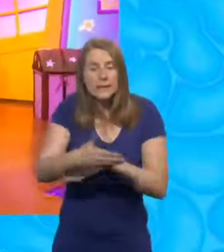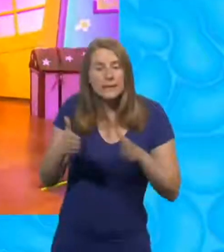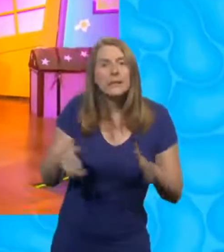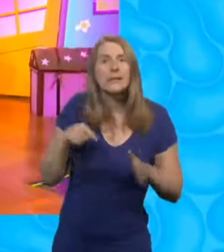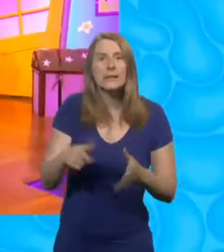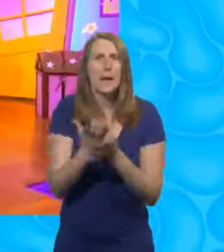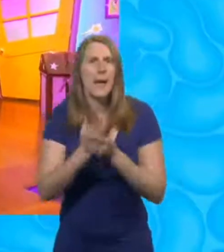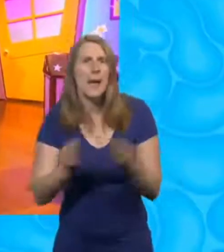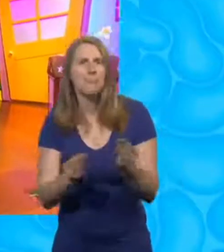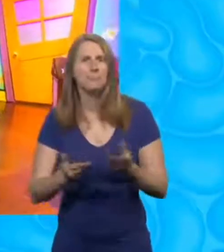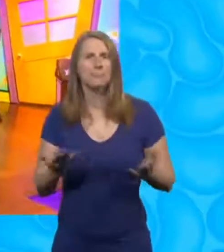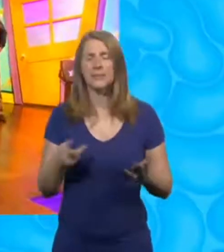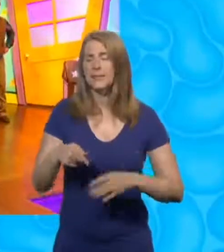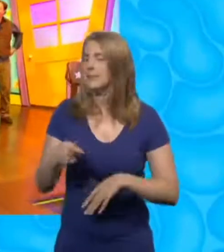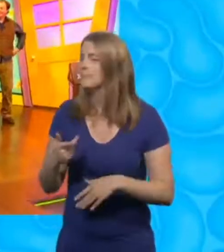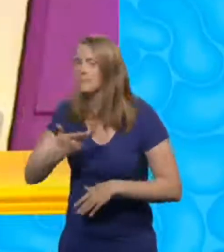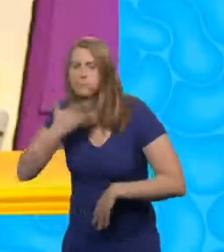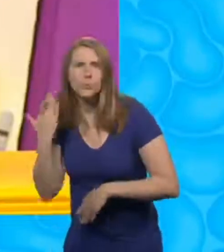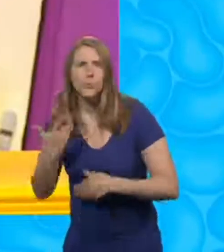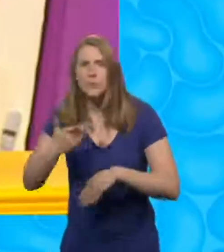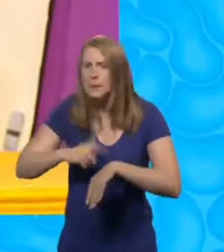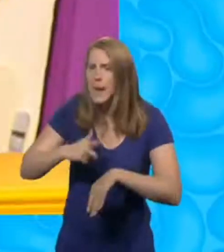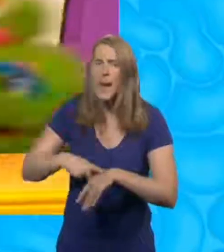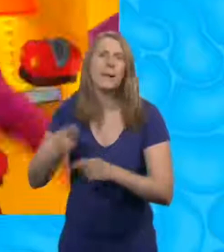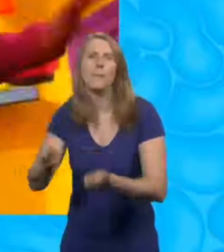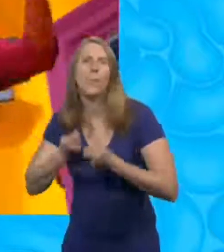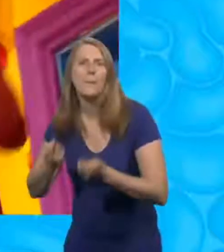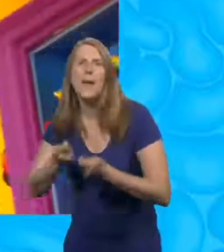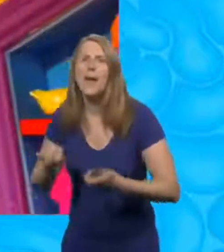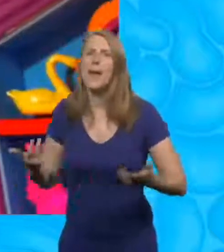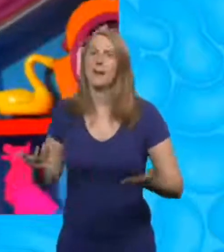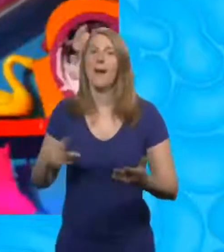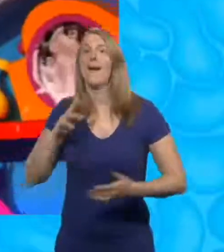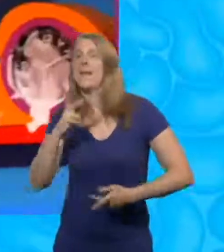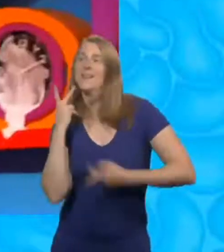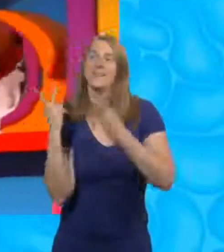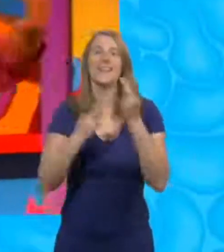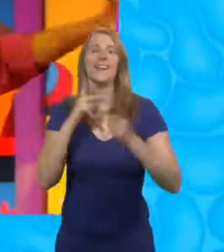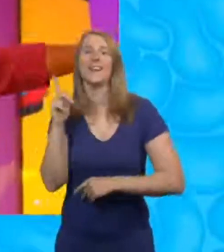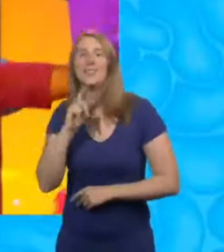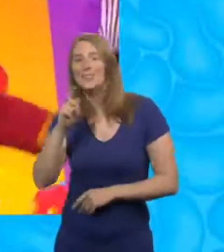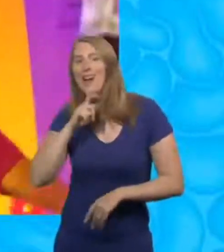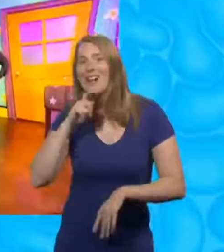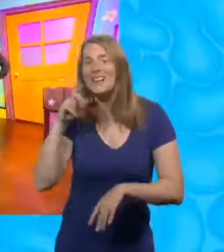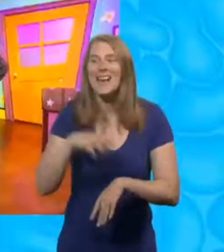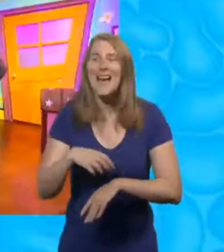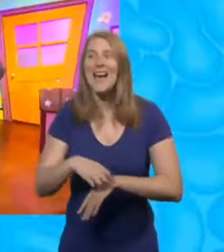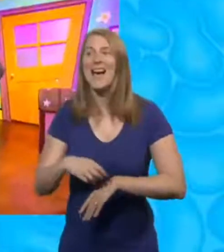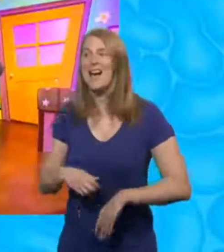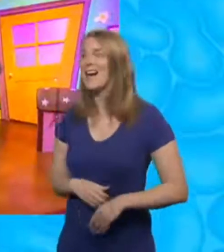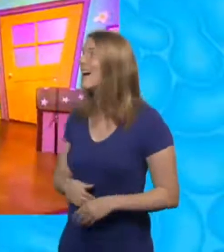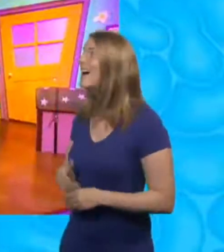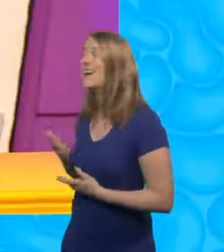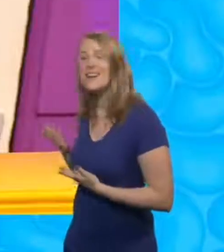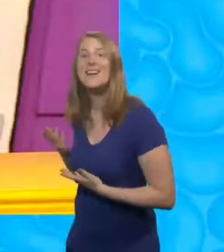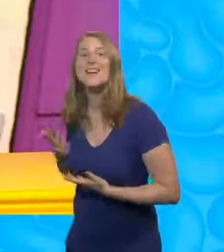Empty tin, no time to bake. Let's all sing for chocolate cake.